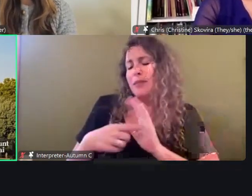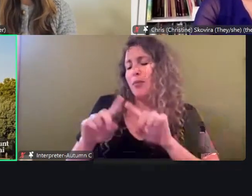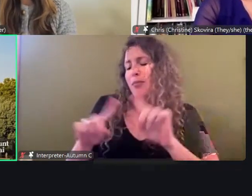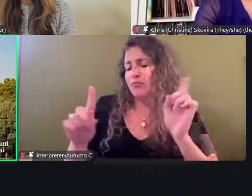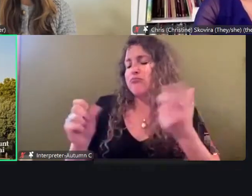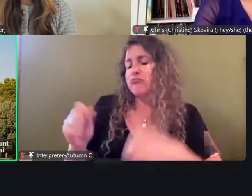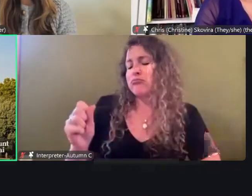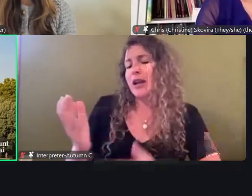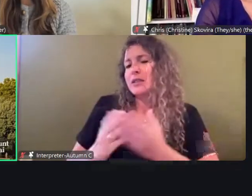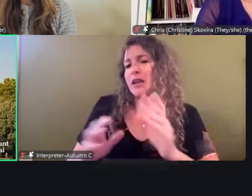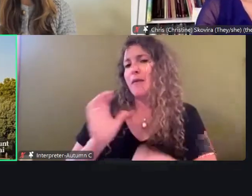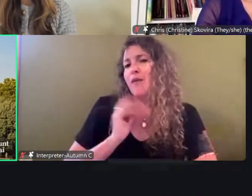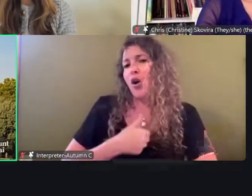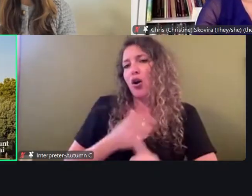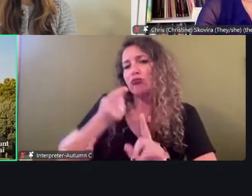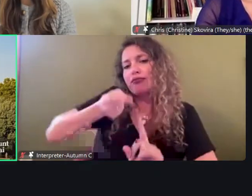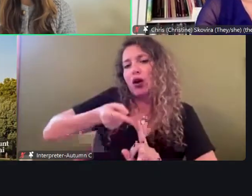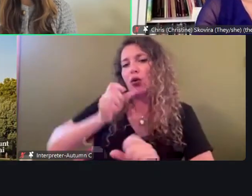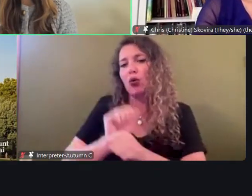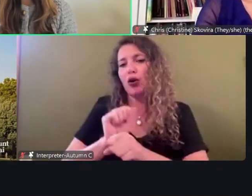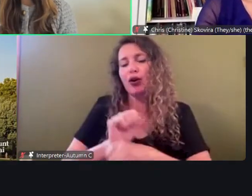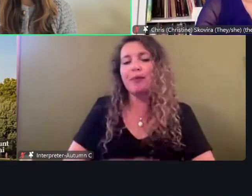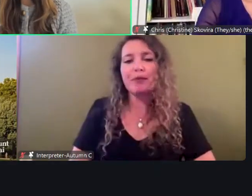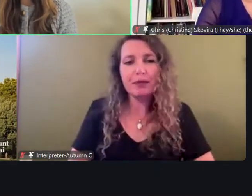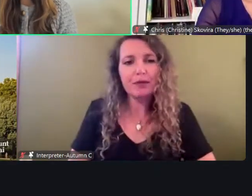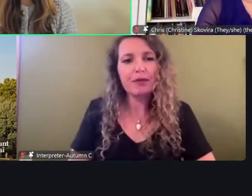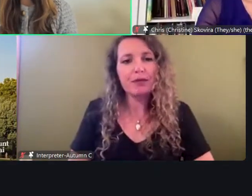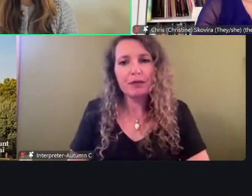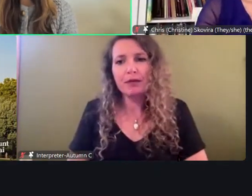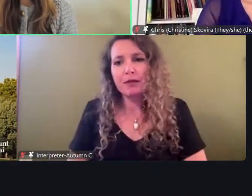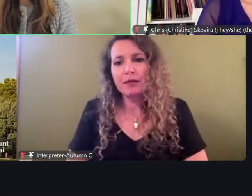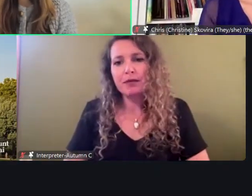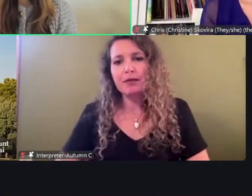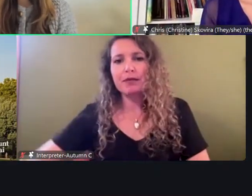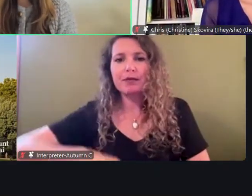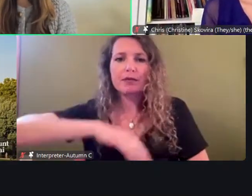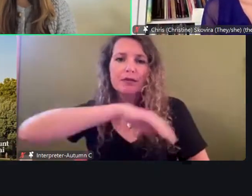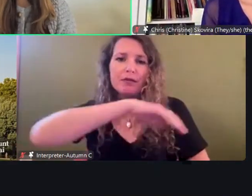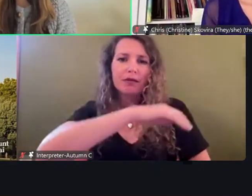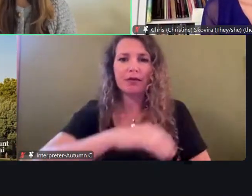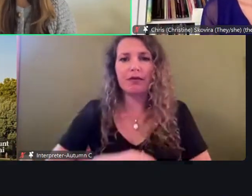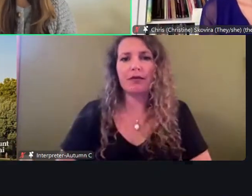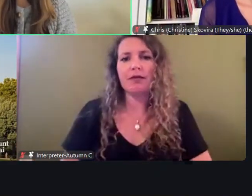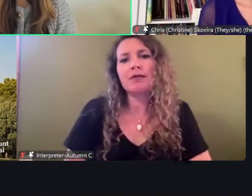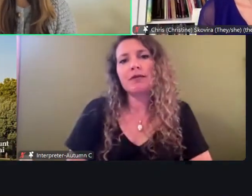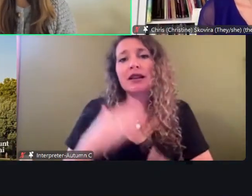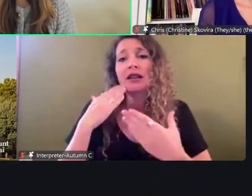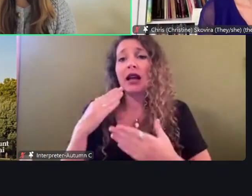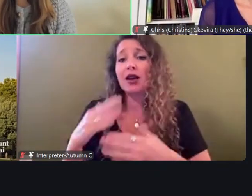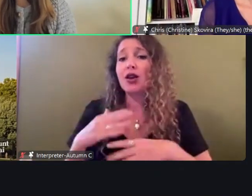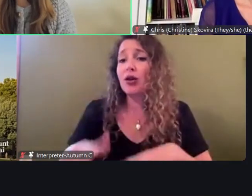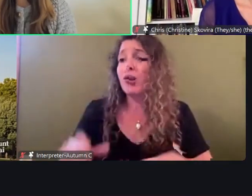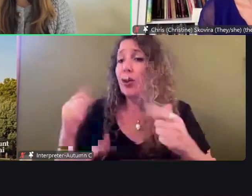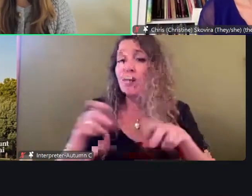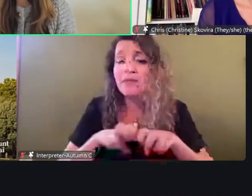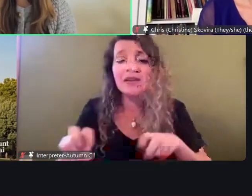certainly some of the work that we're doing. Thank you. And I just want to thank all of the panelists. All of your presentations were